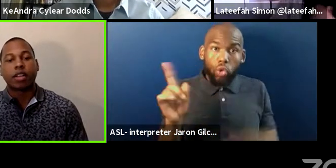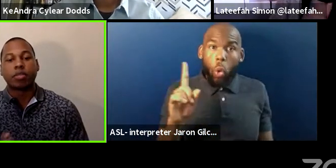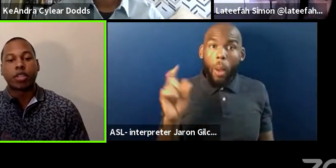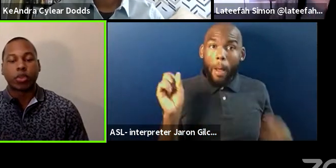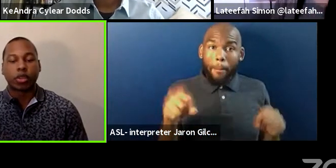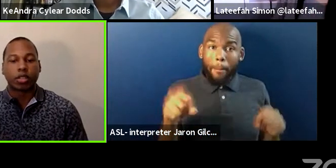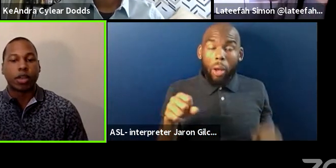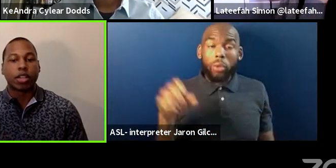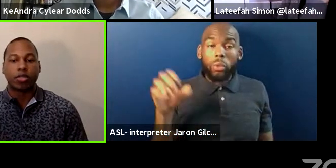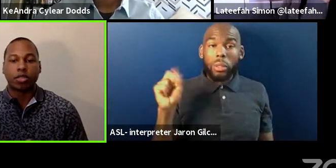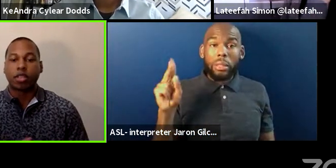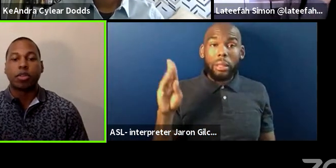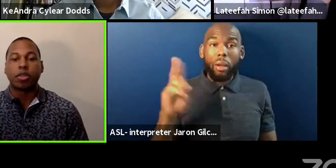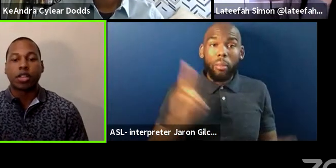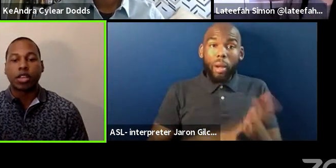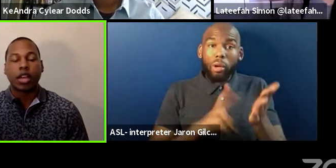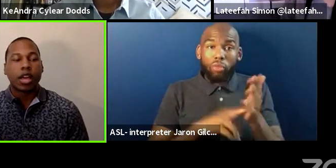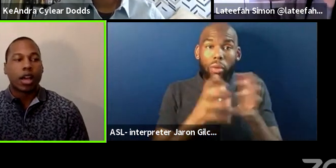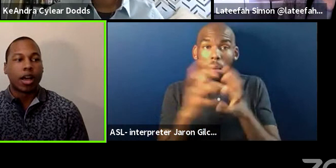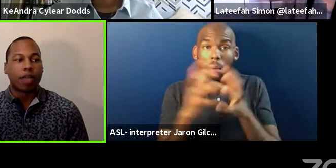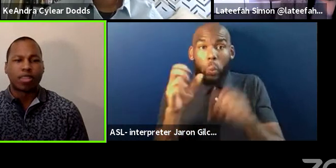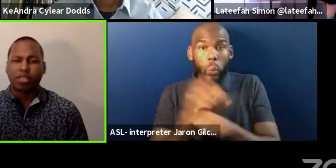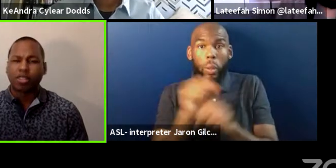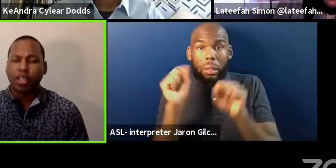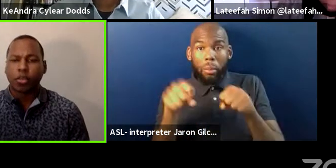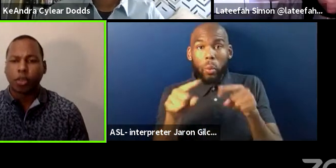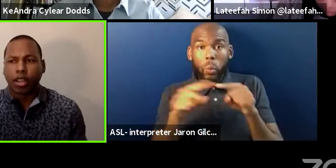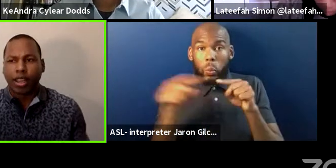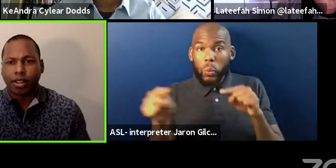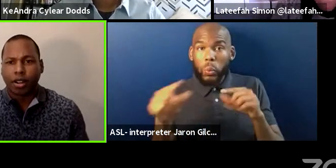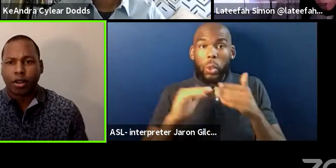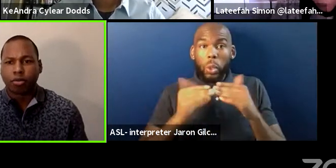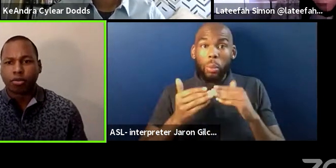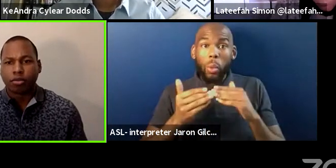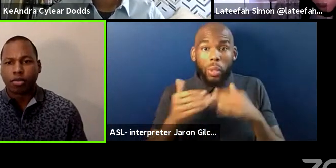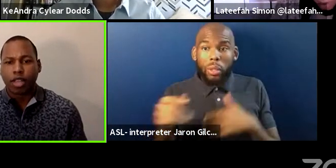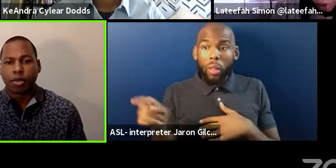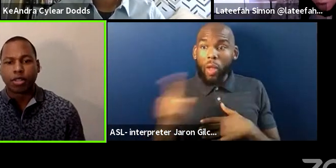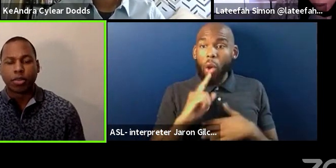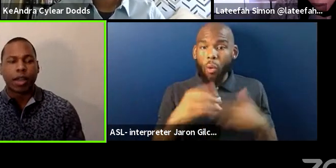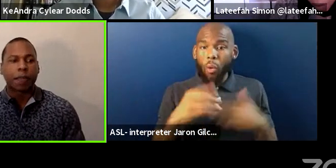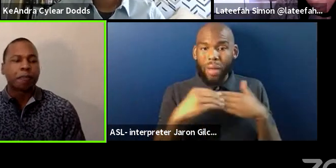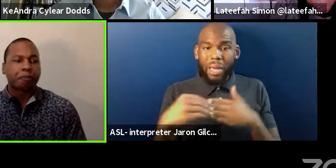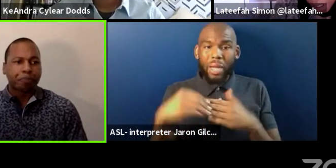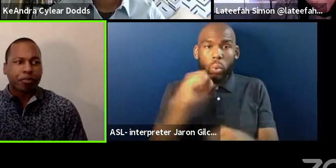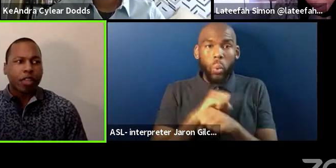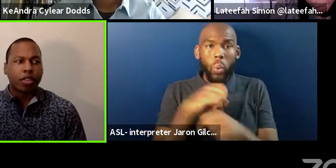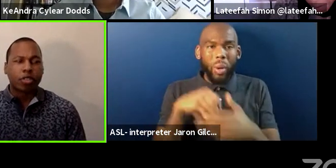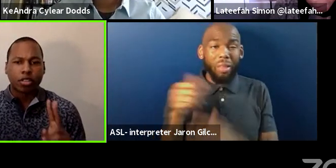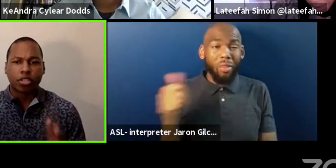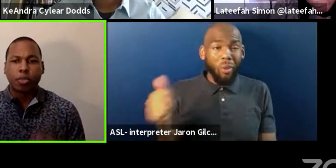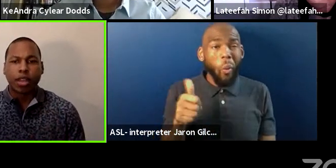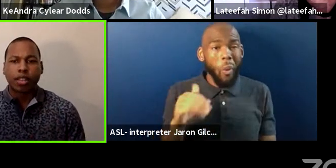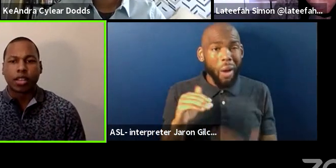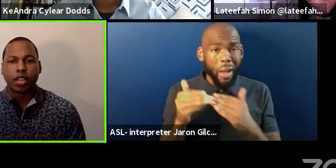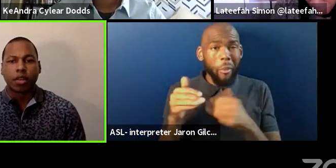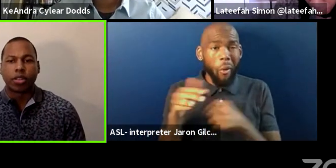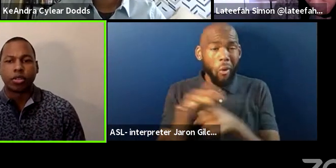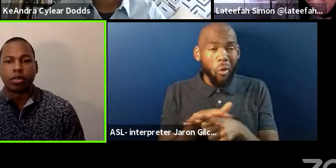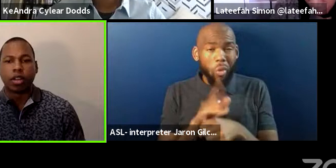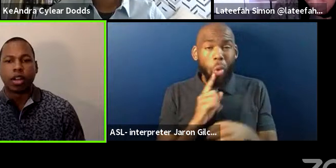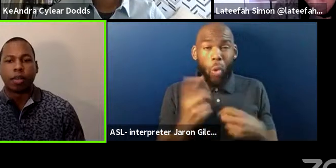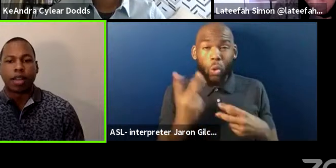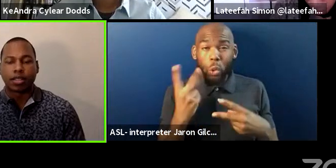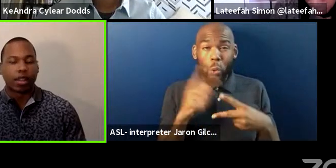subcontract out as much work as possible to community, so that they're leading the work in their own neighborhoods, right? Those are the two main things that